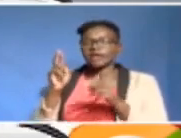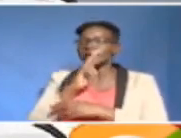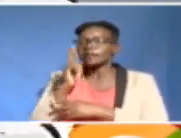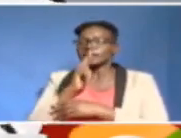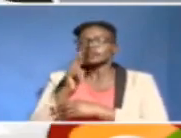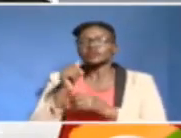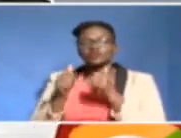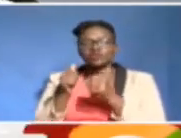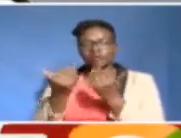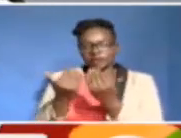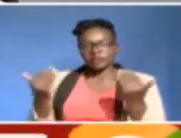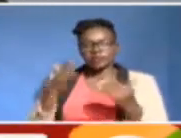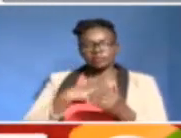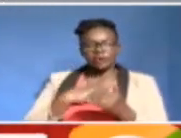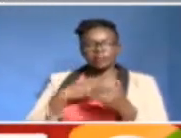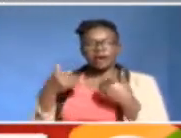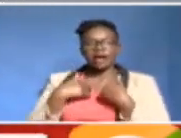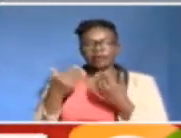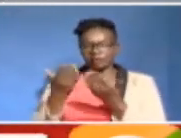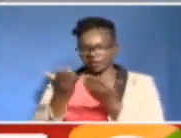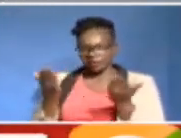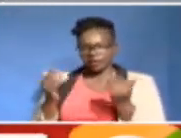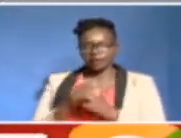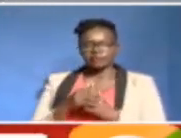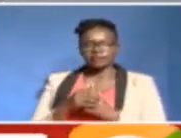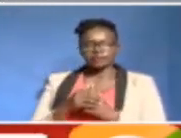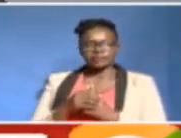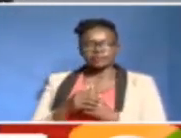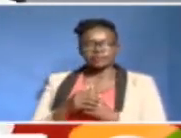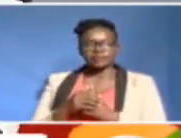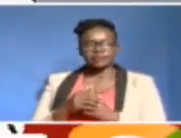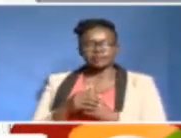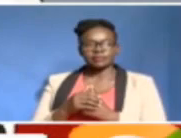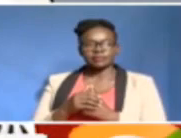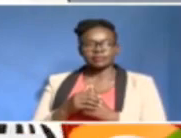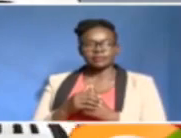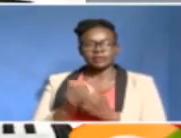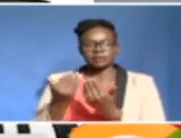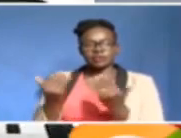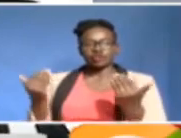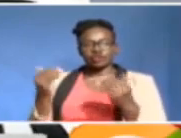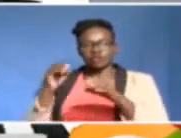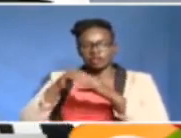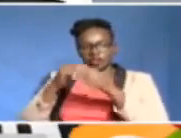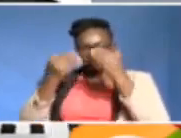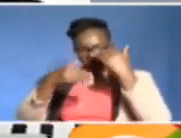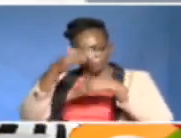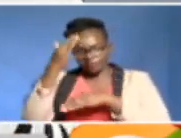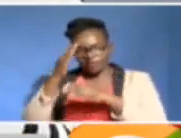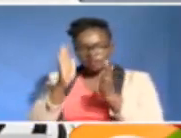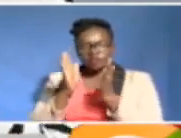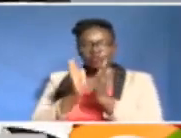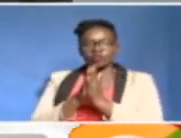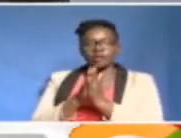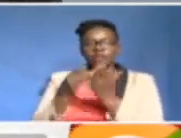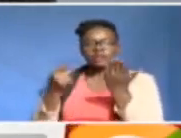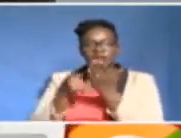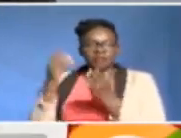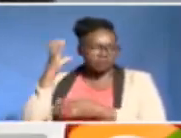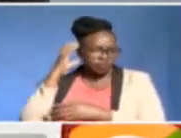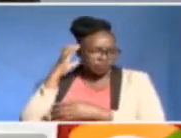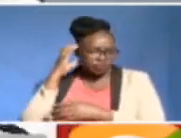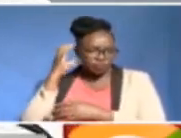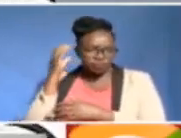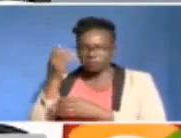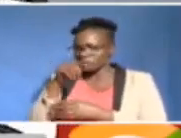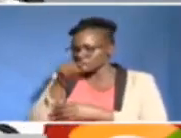our children place themselves in? Yeah. In especially our children in universities and tertiary, you know, institutions of learning?